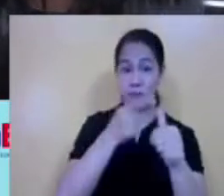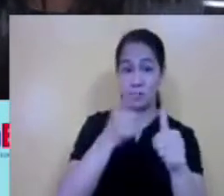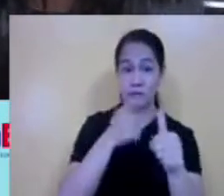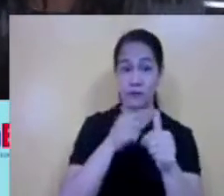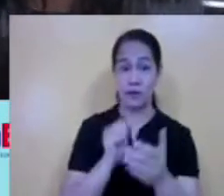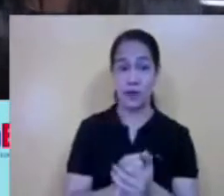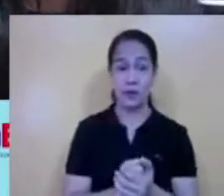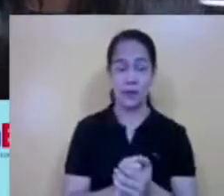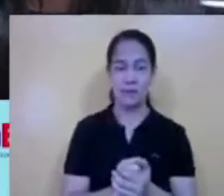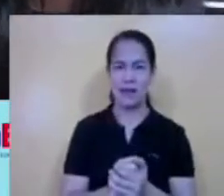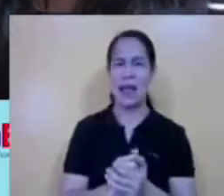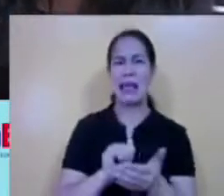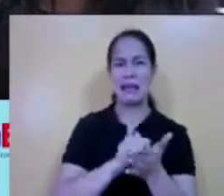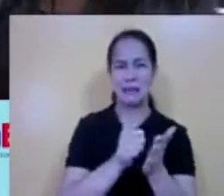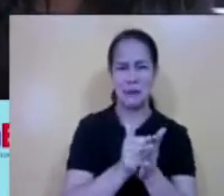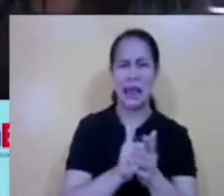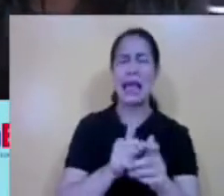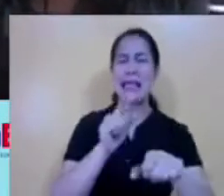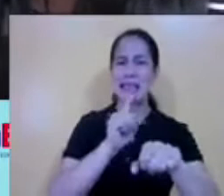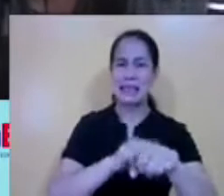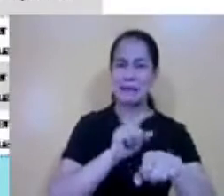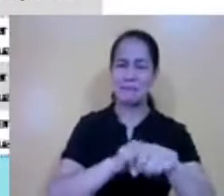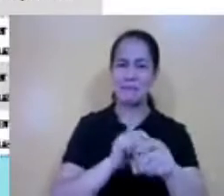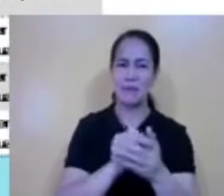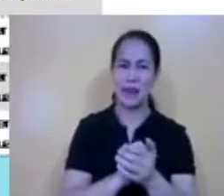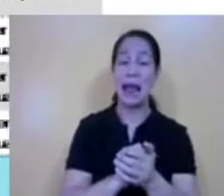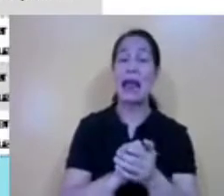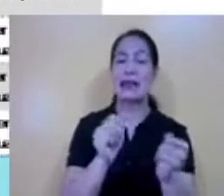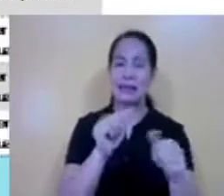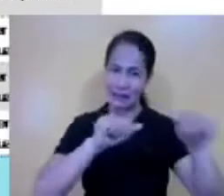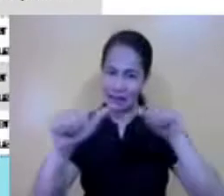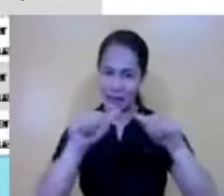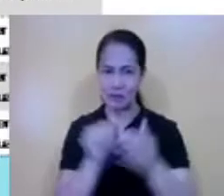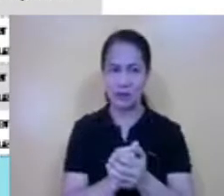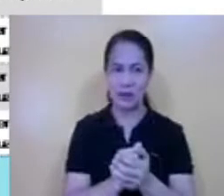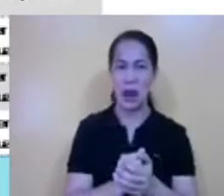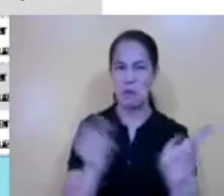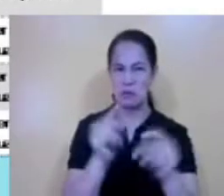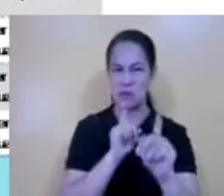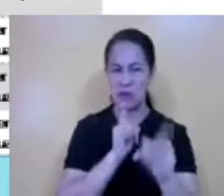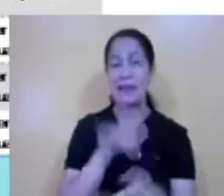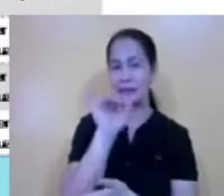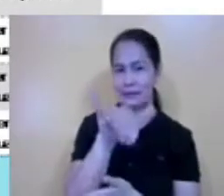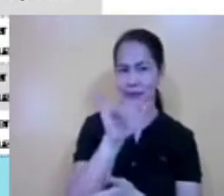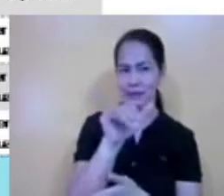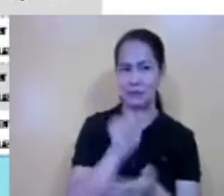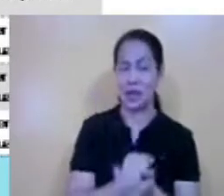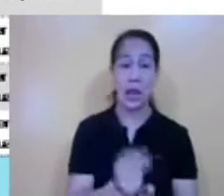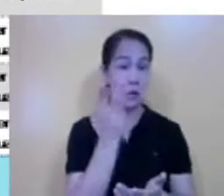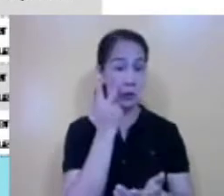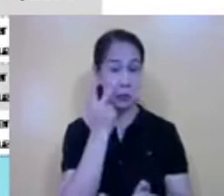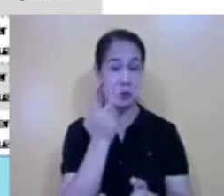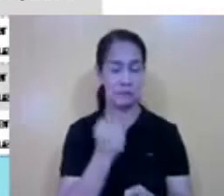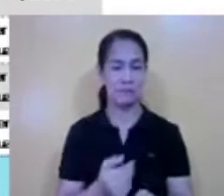adjustments to the timeline of RPMS-related activities? Our short answer is yes. So as you can see on your screen, you have